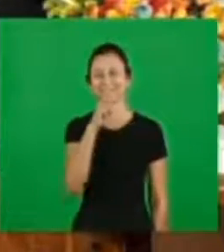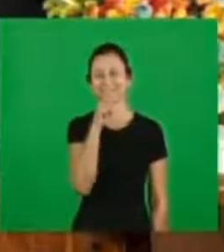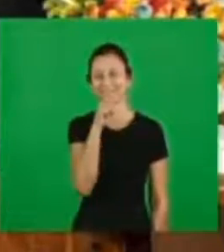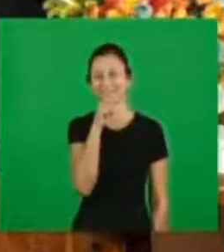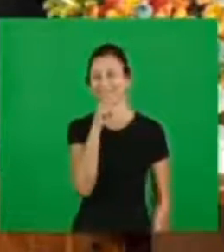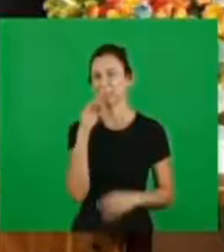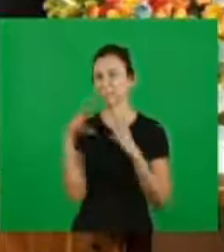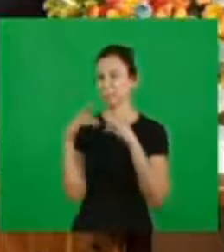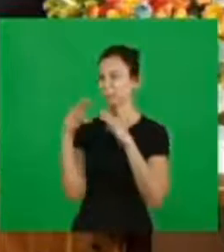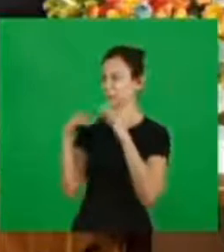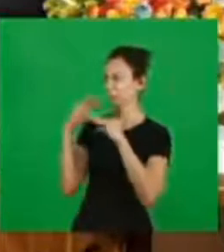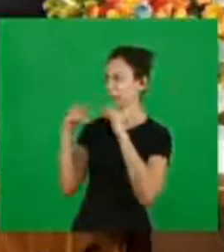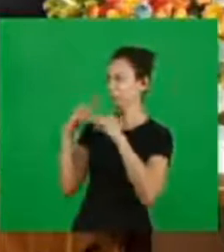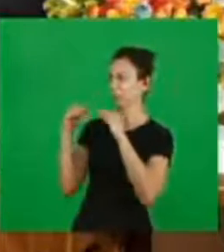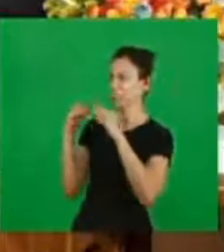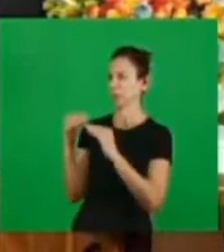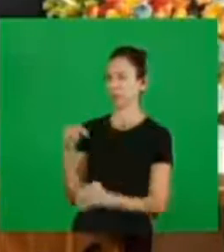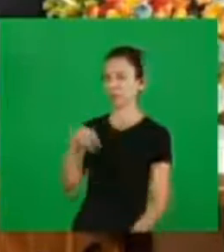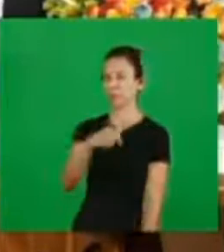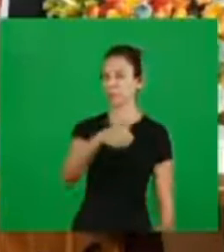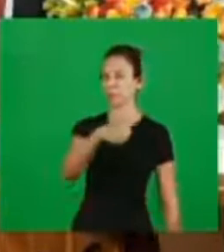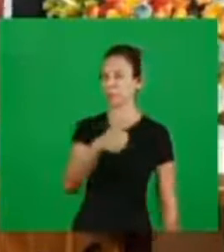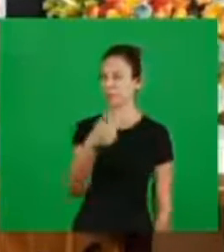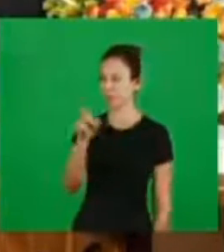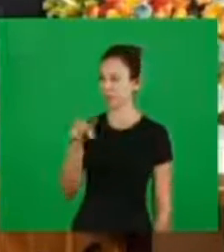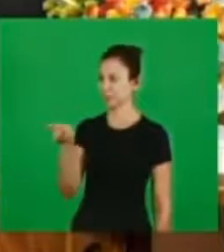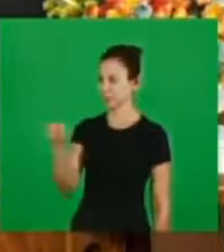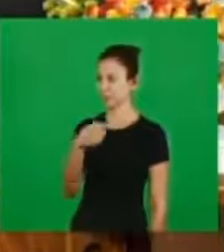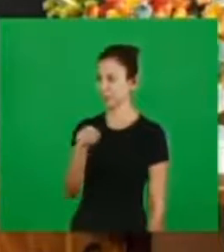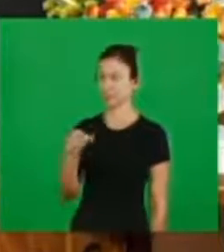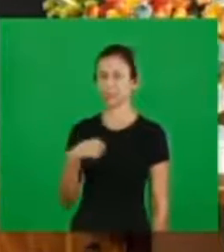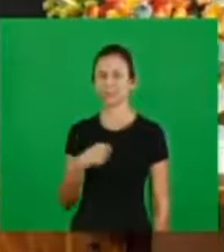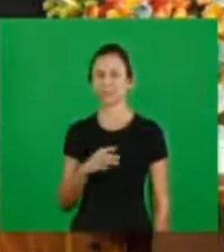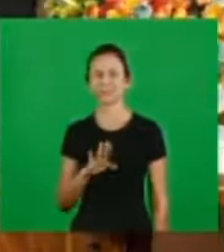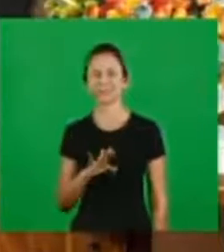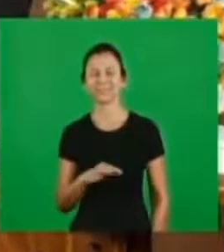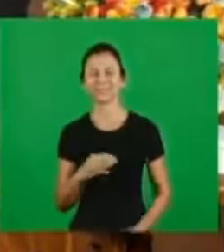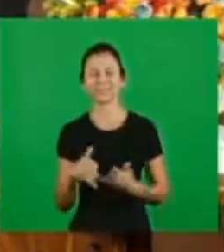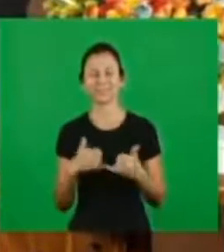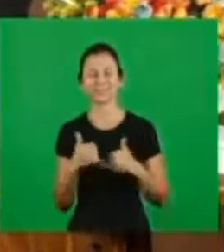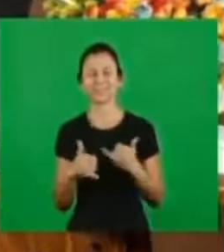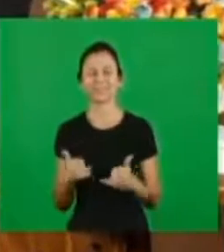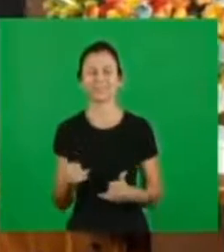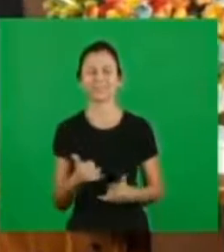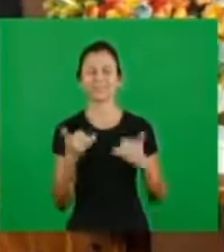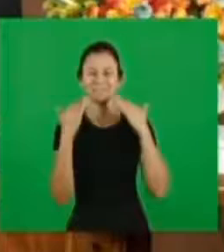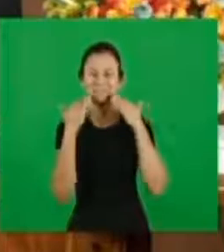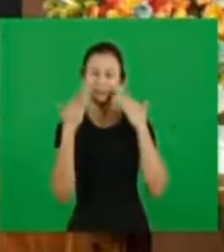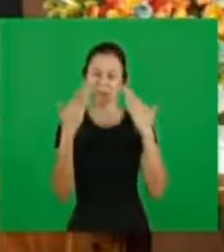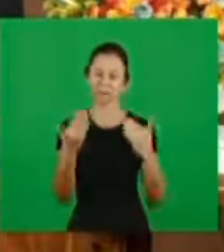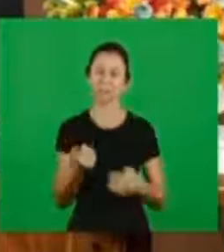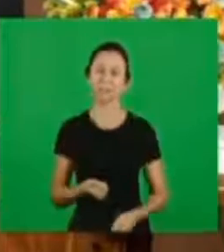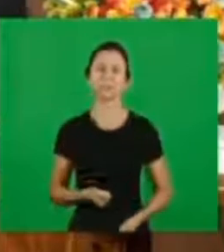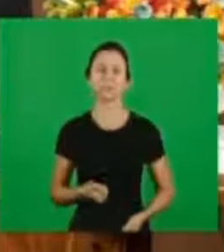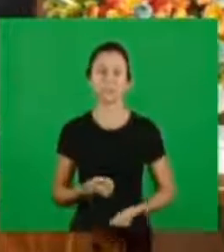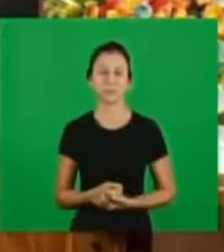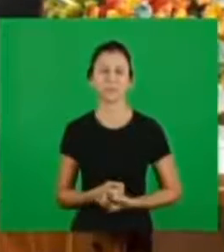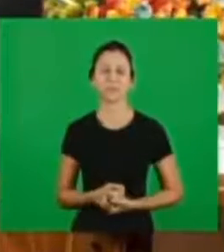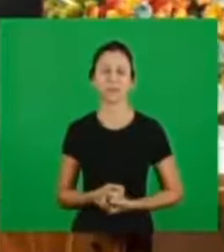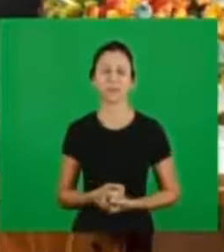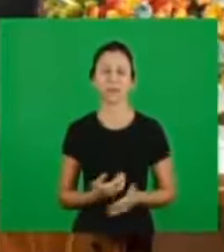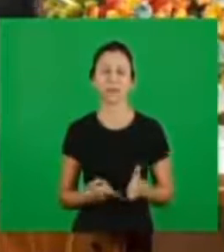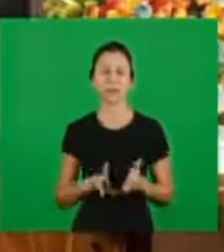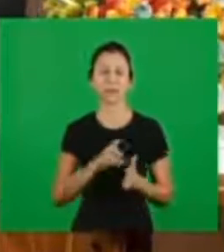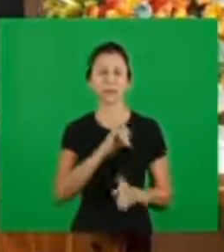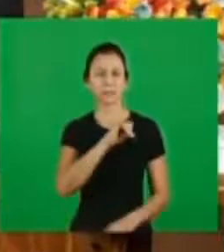and I, discussing here who is going to do the commentary. But we are going to show to you what we